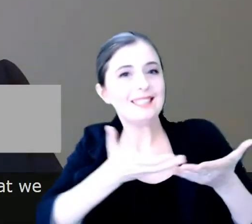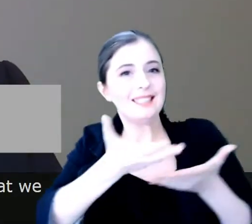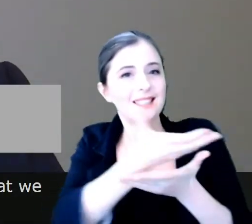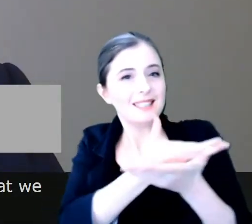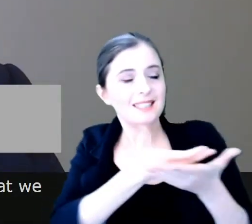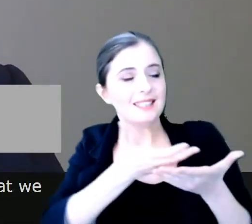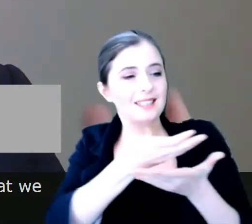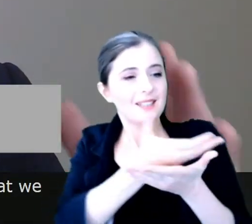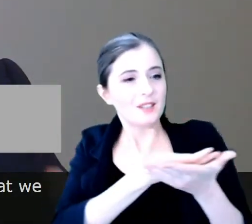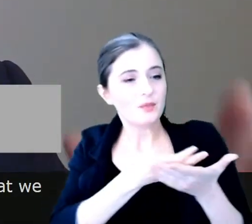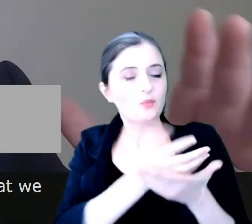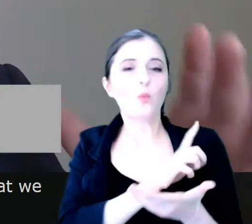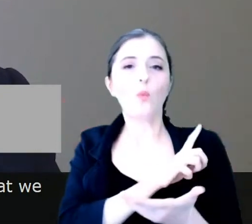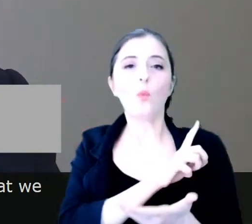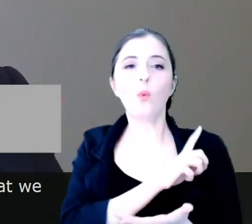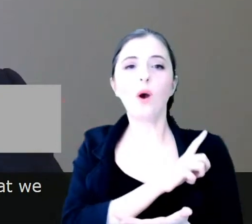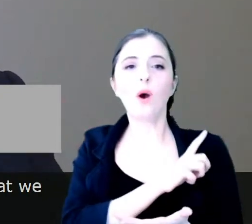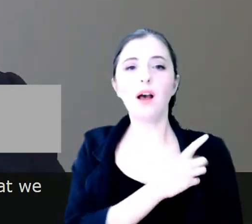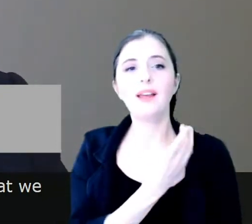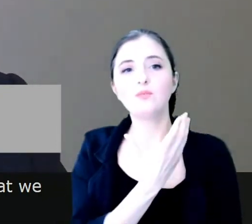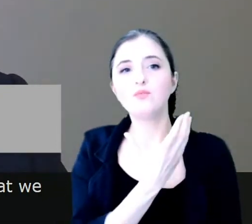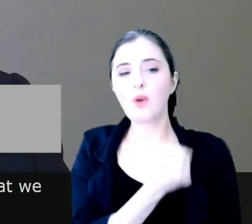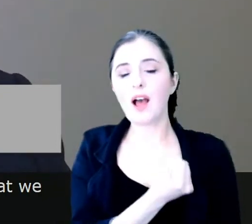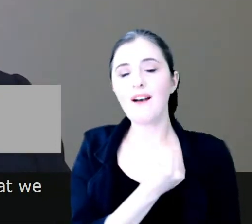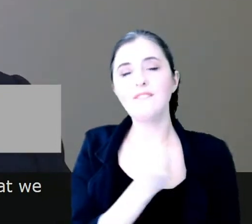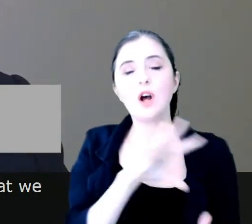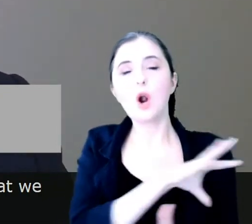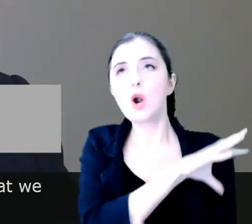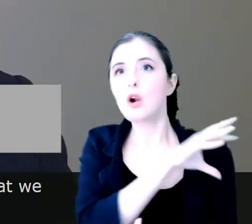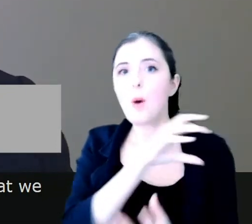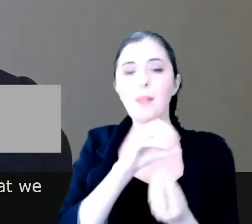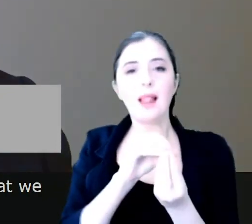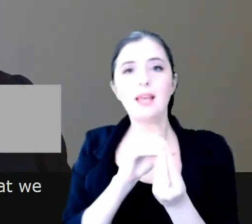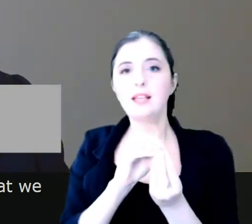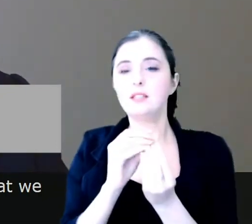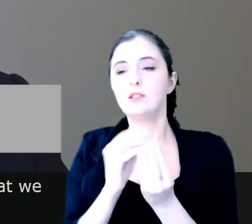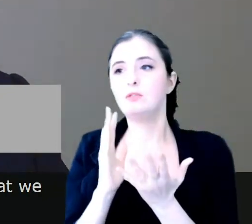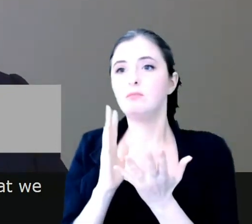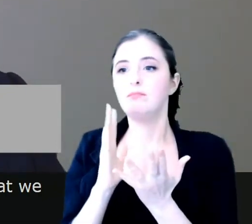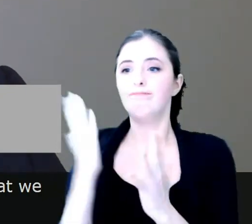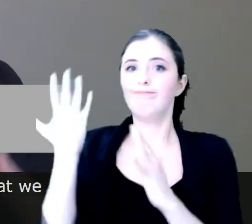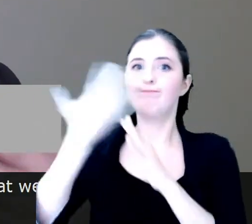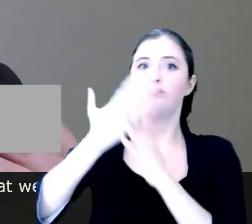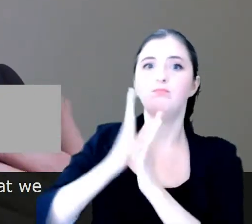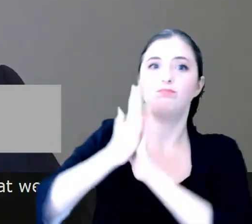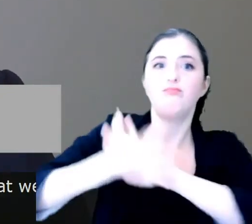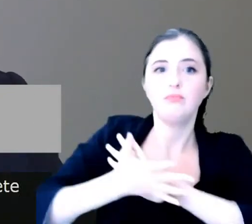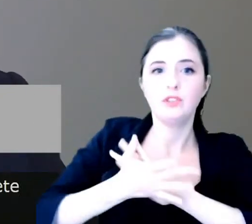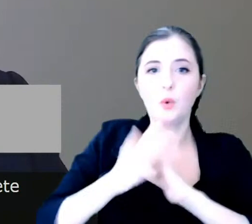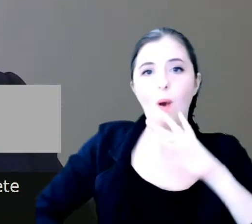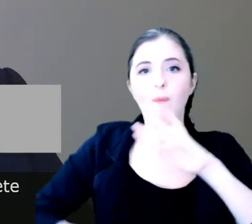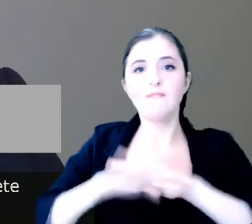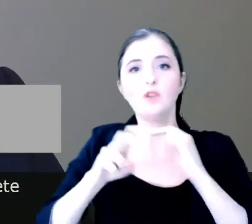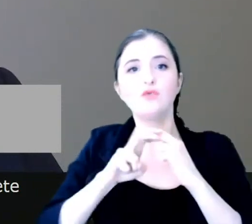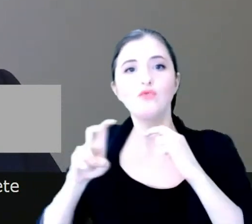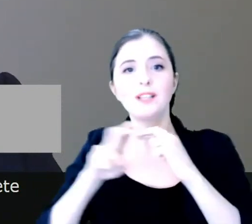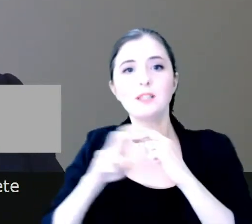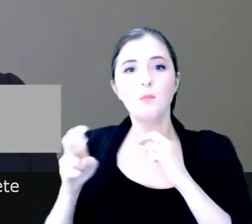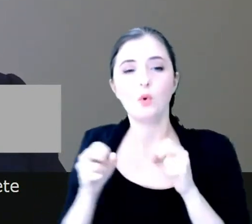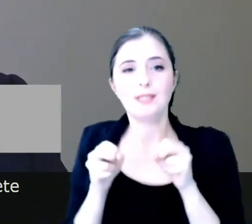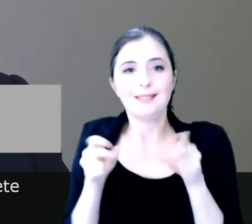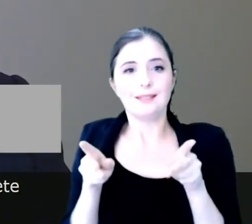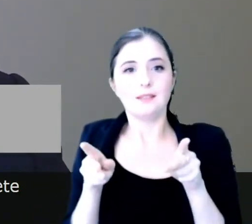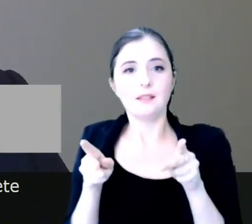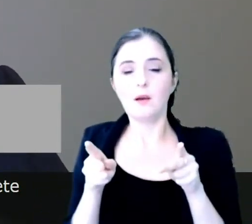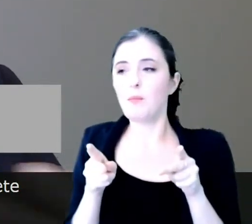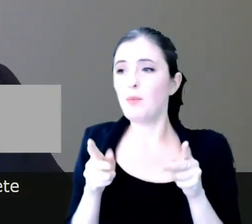have a complete disruption to our whole transport system. We've got many fewer people